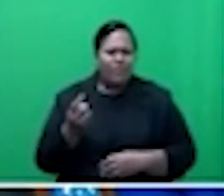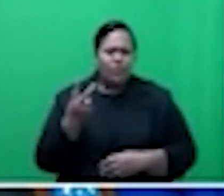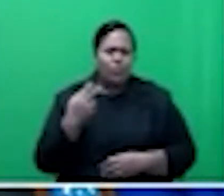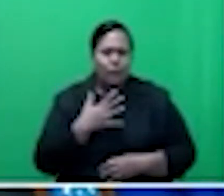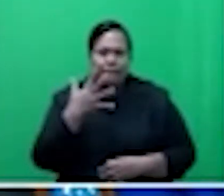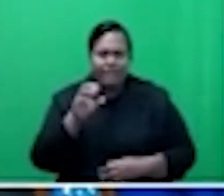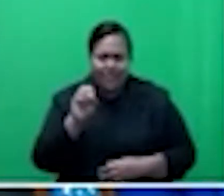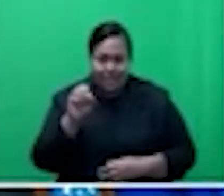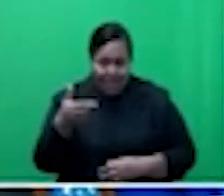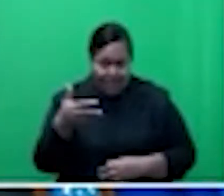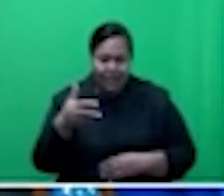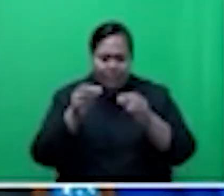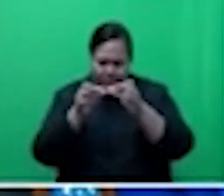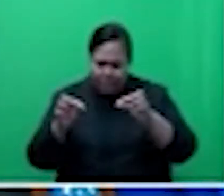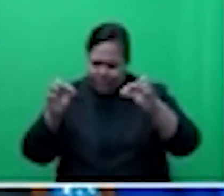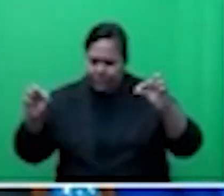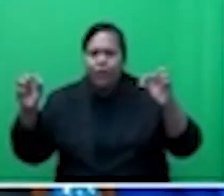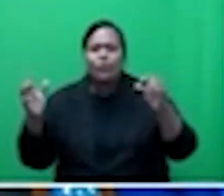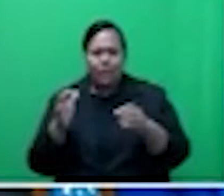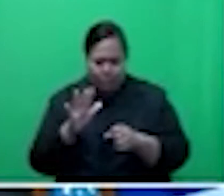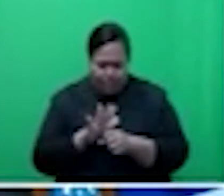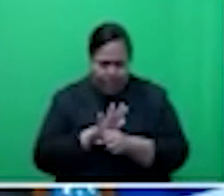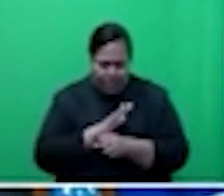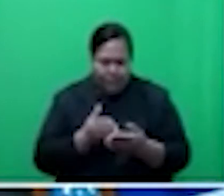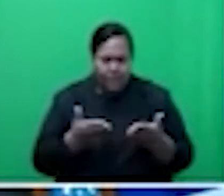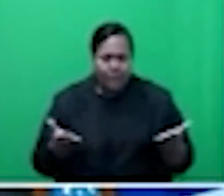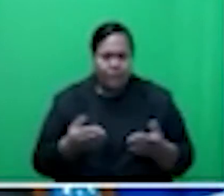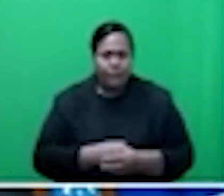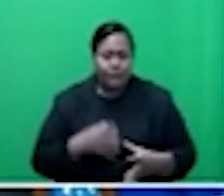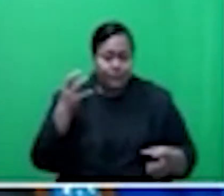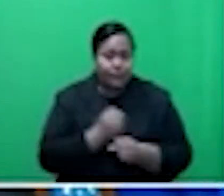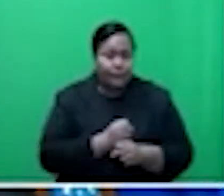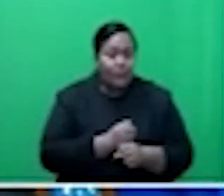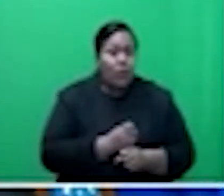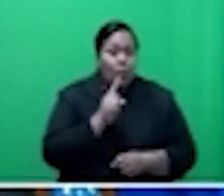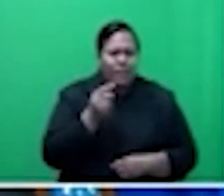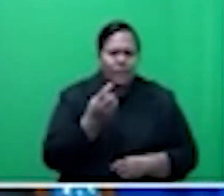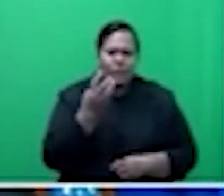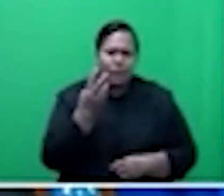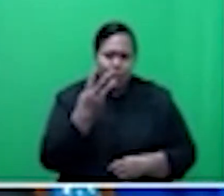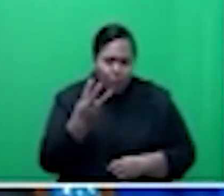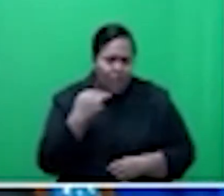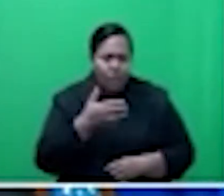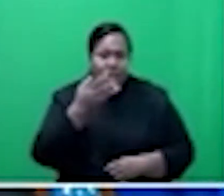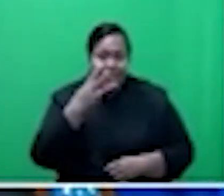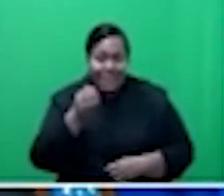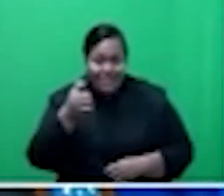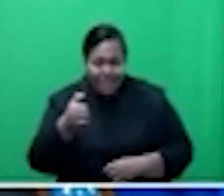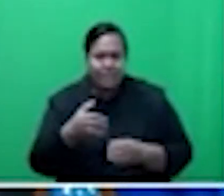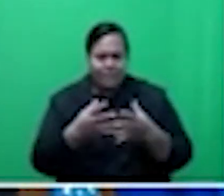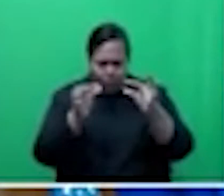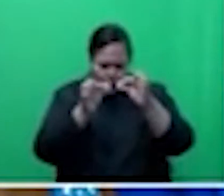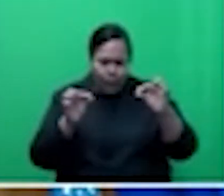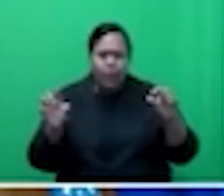1,258 house wirings are under construction, and the rest, 1,496 house wiring materials are under the procurement process.